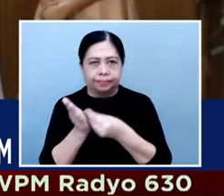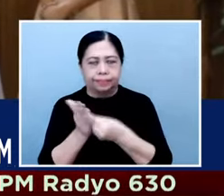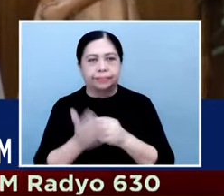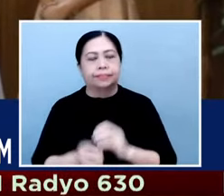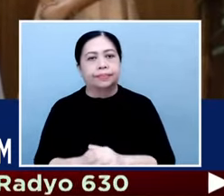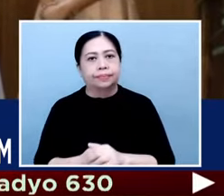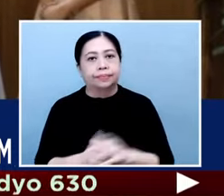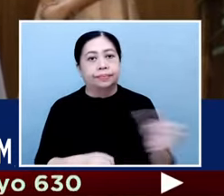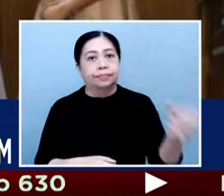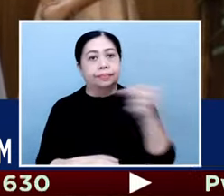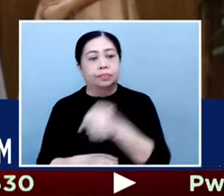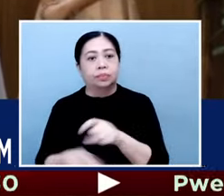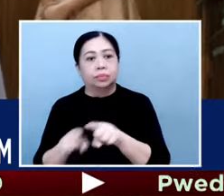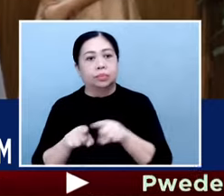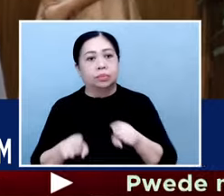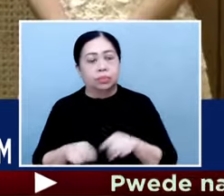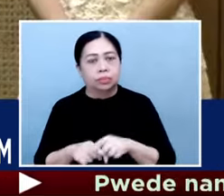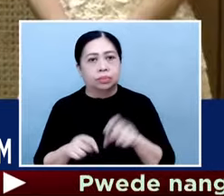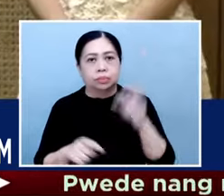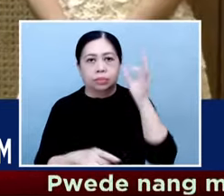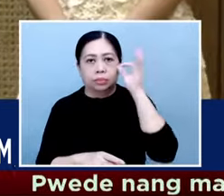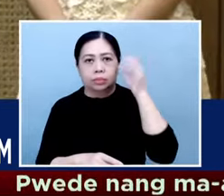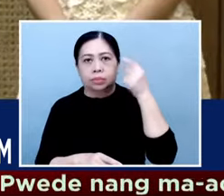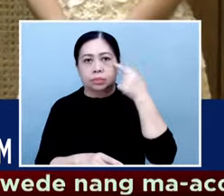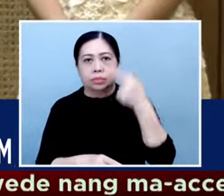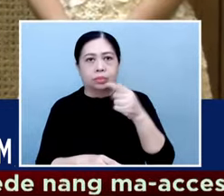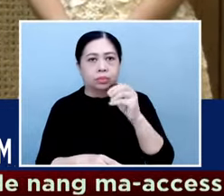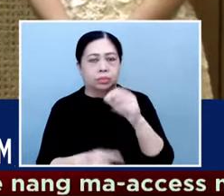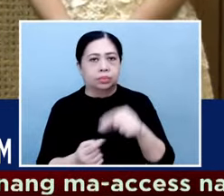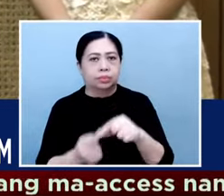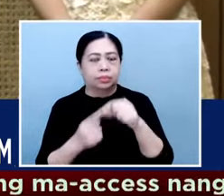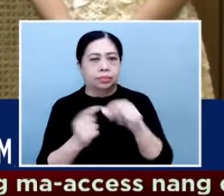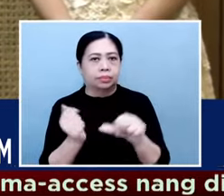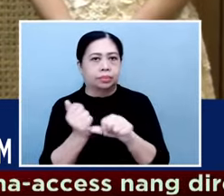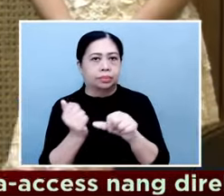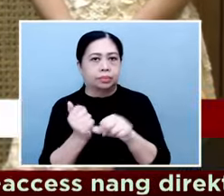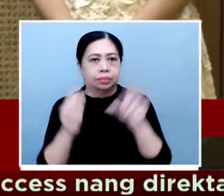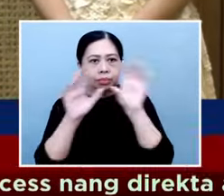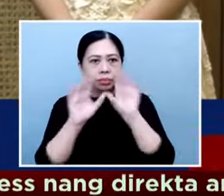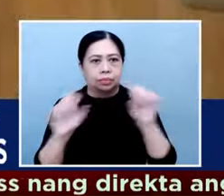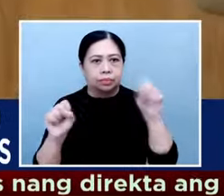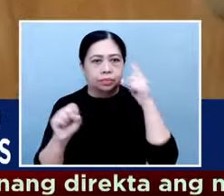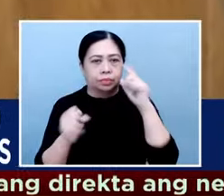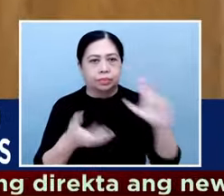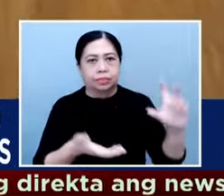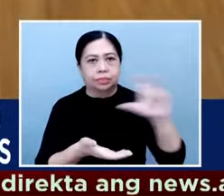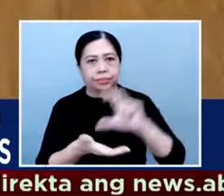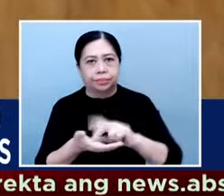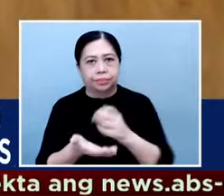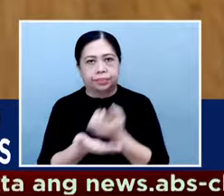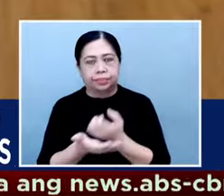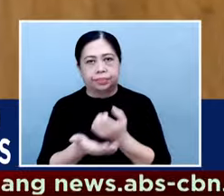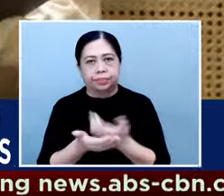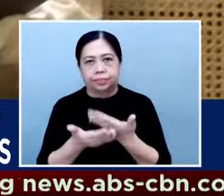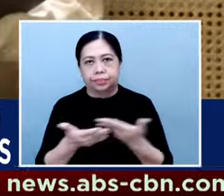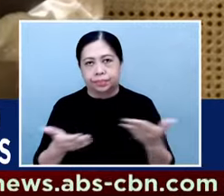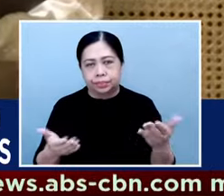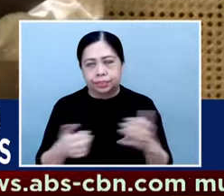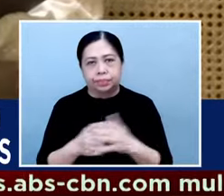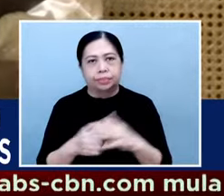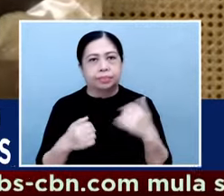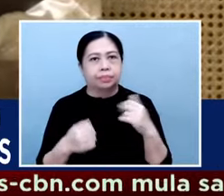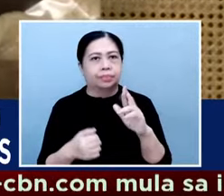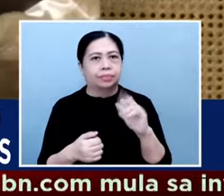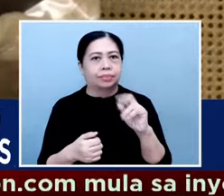Itinalaga rin ni Pangulo Marcos si Frederick Go bilang Special Assistant to the President for Investment and Economic Affairs na may ranggo